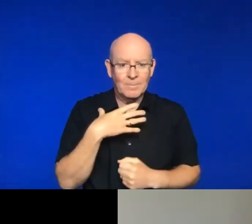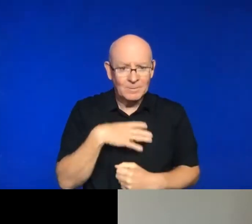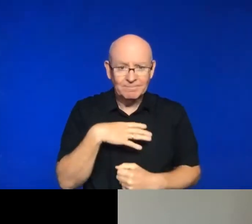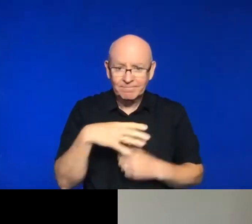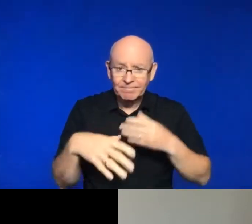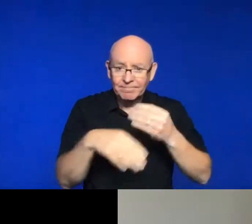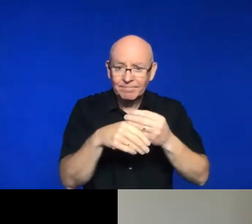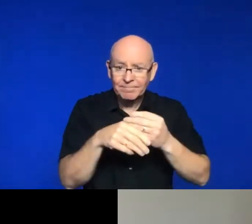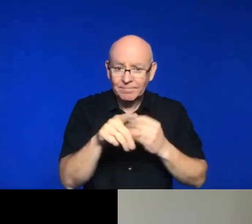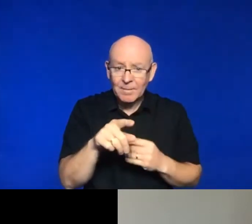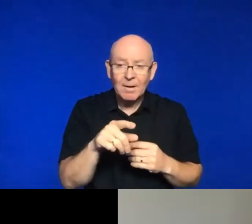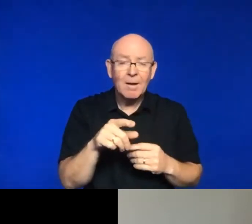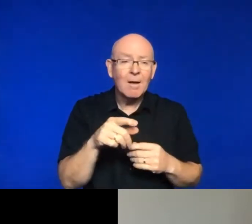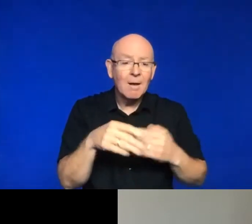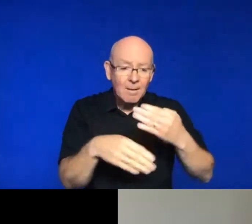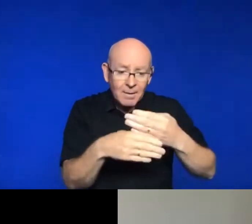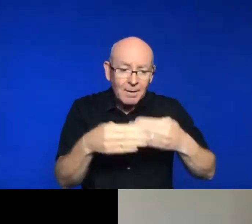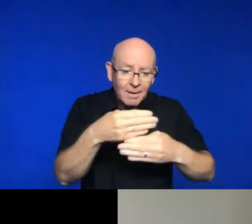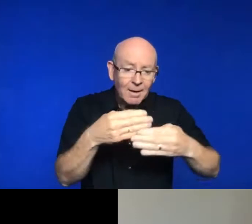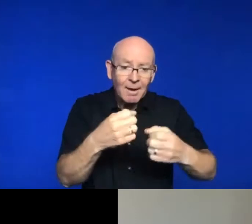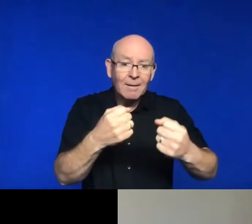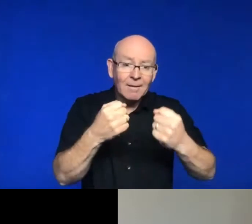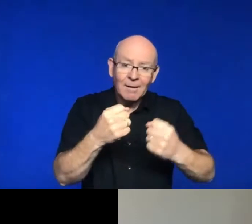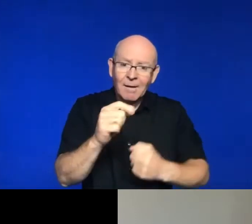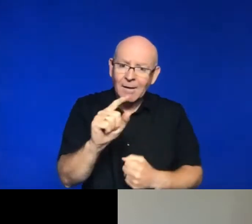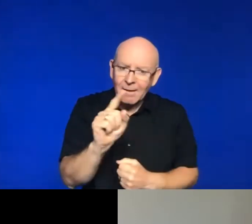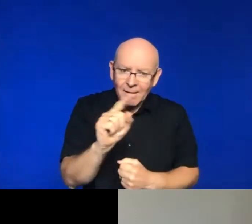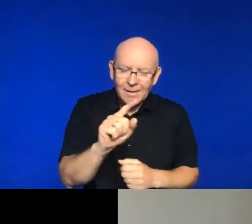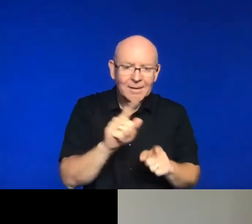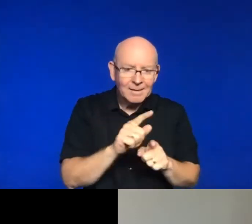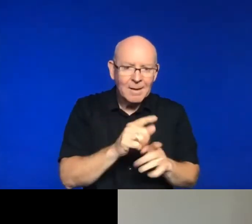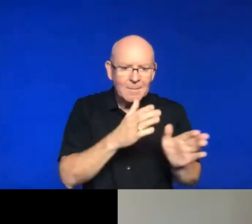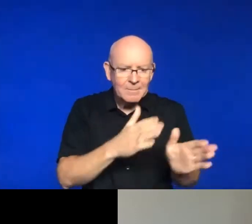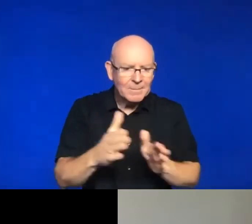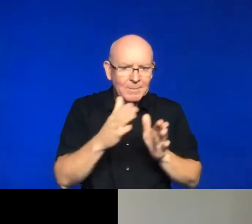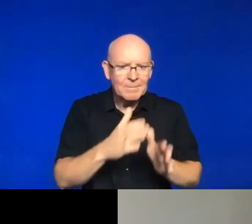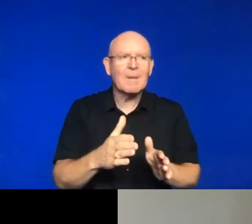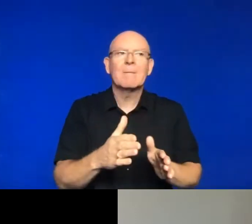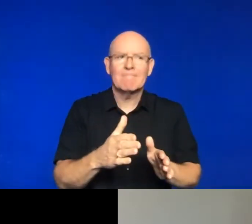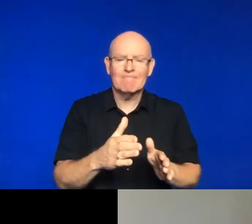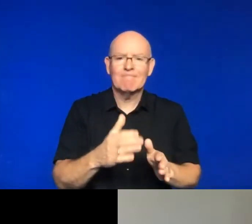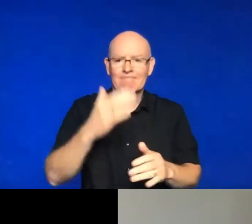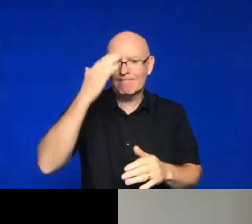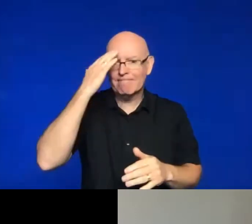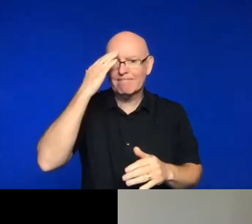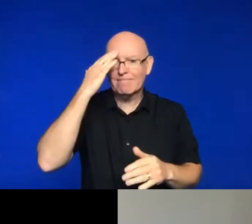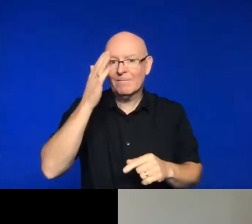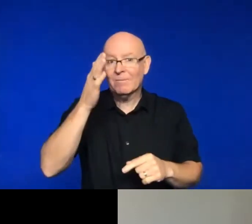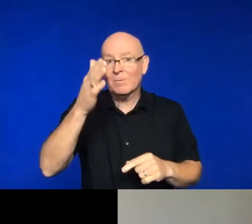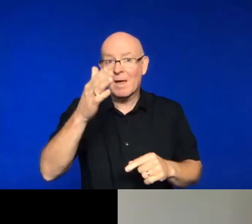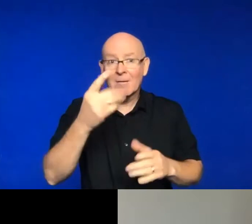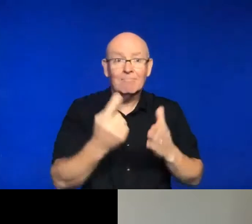better, but being better prepared for future emergencies, because unfortunately we are more and more exposed